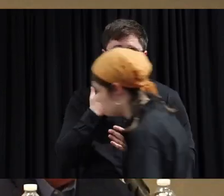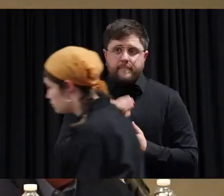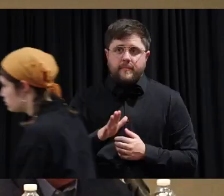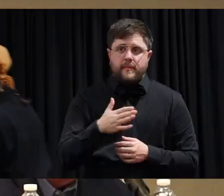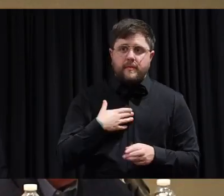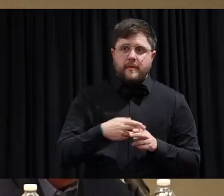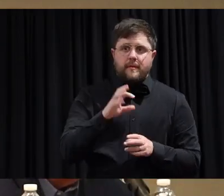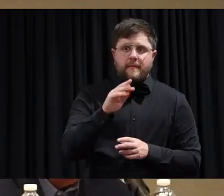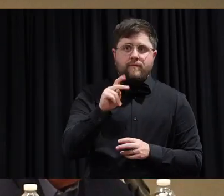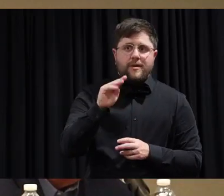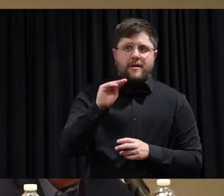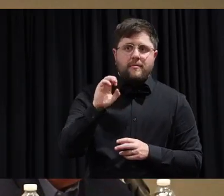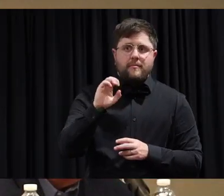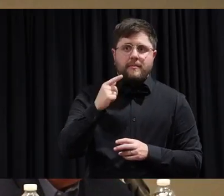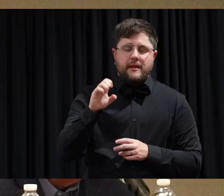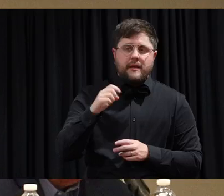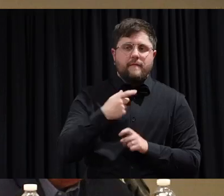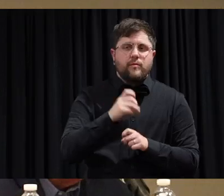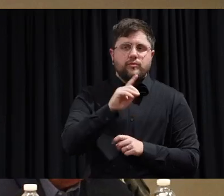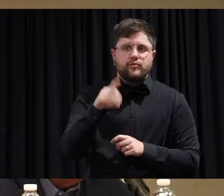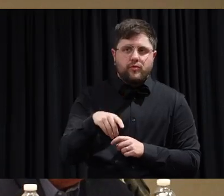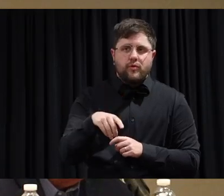question? Hey, my name is Frank McGee from Detroit,